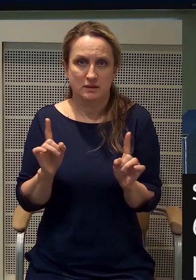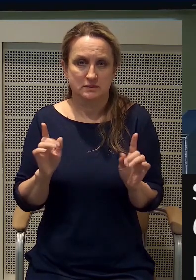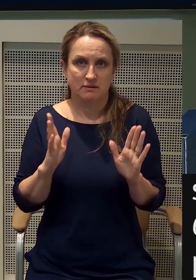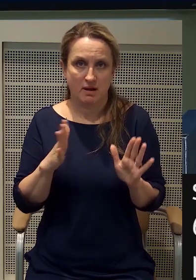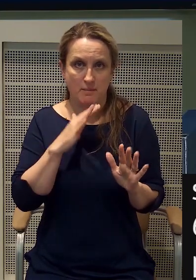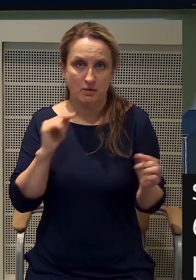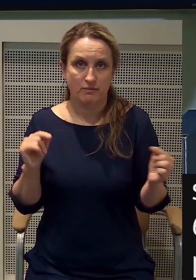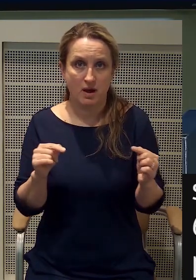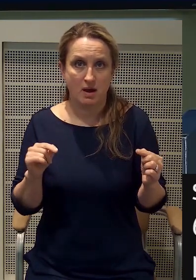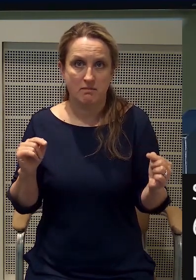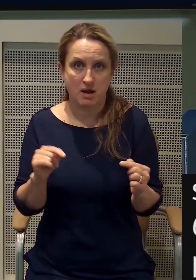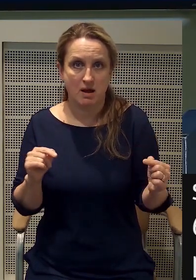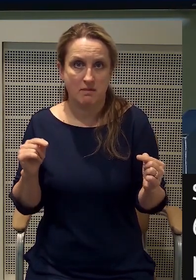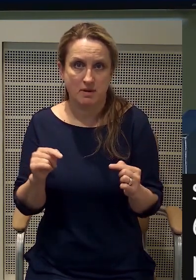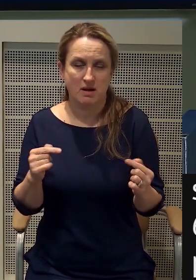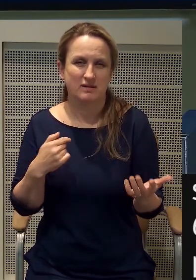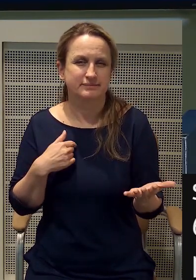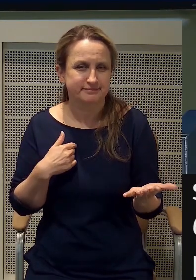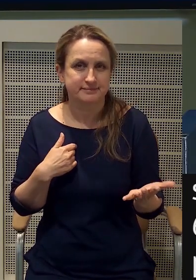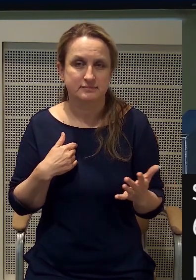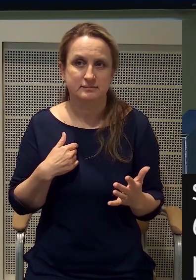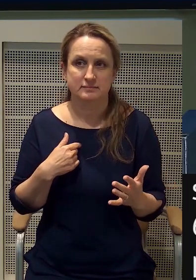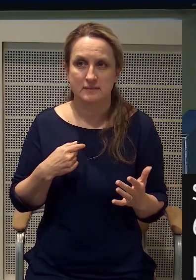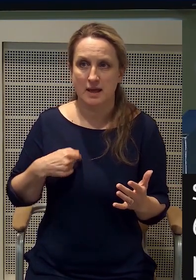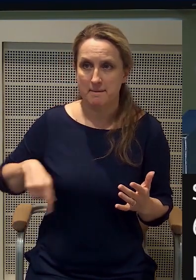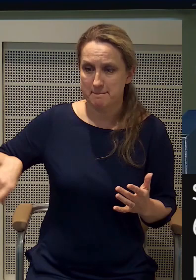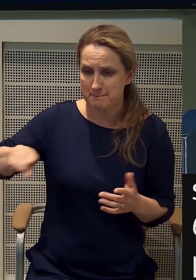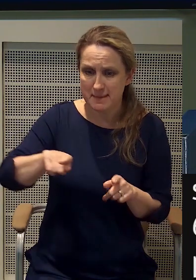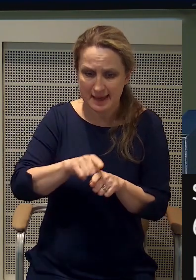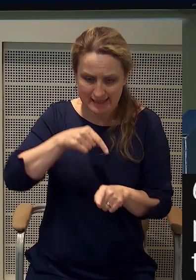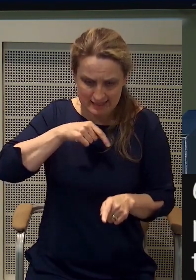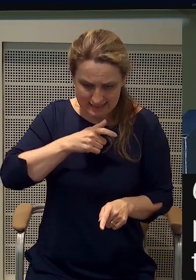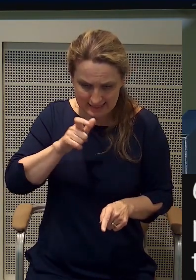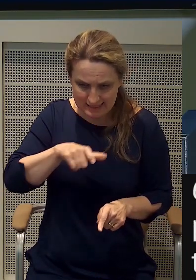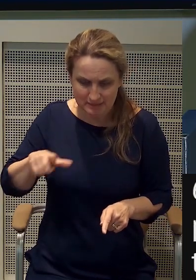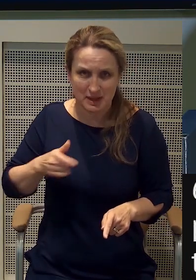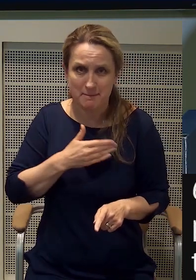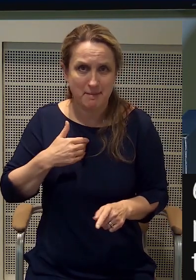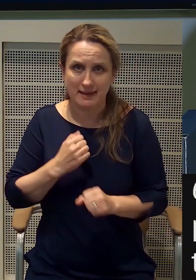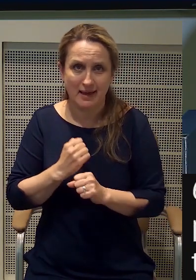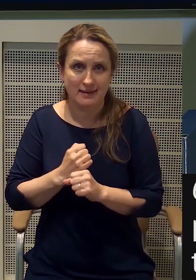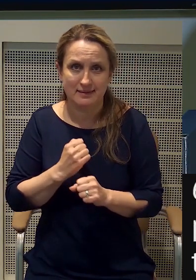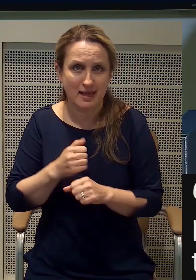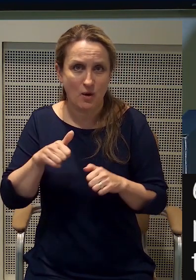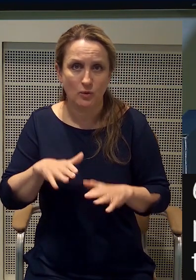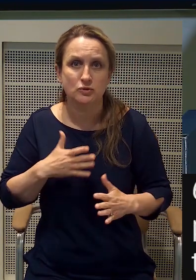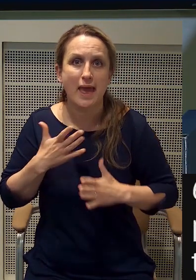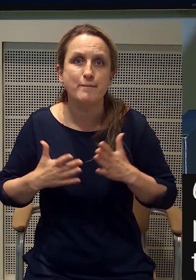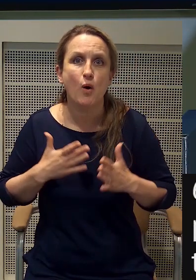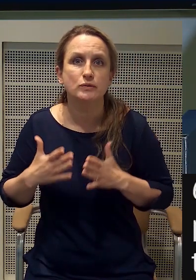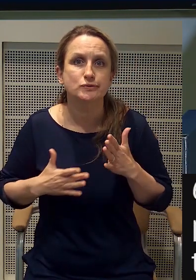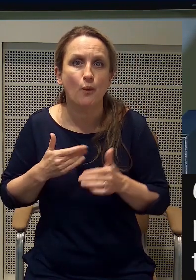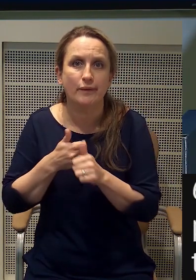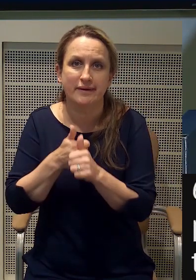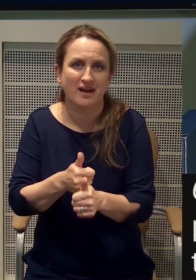a more difficult road. But I feel that this is the road that we have taken. We